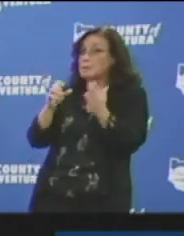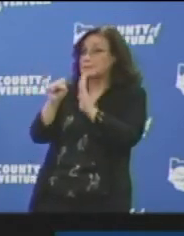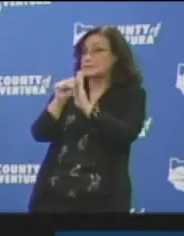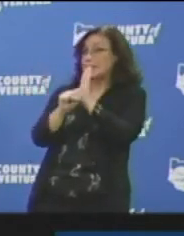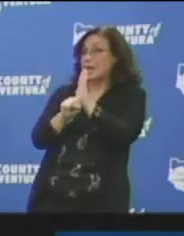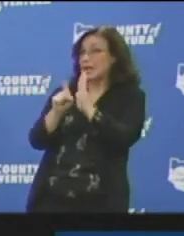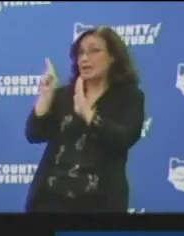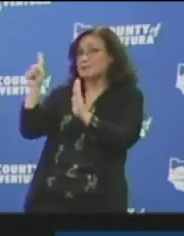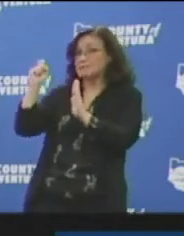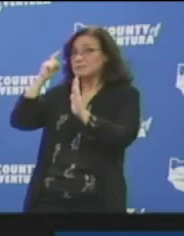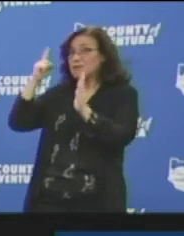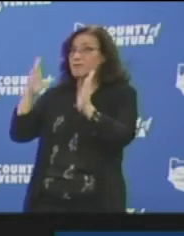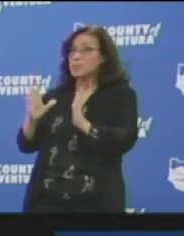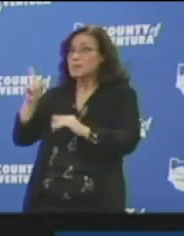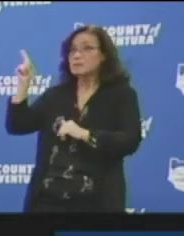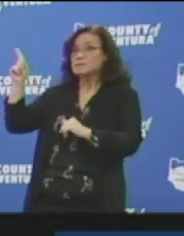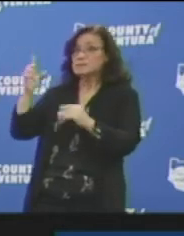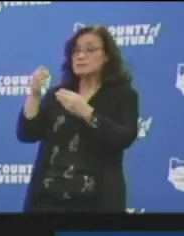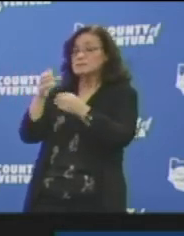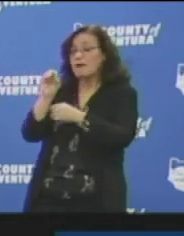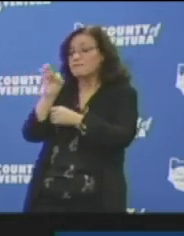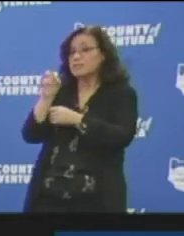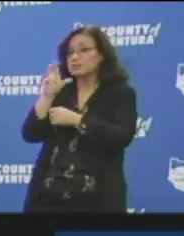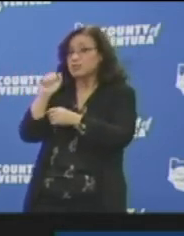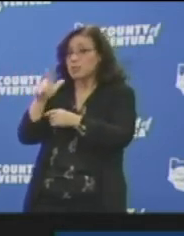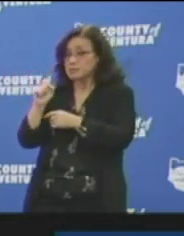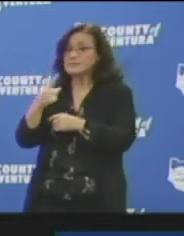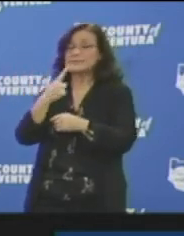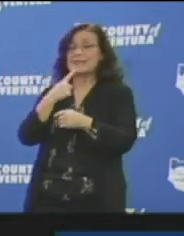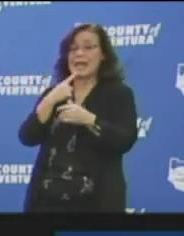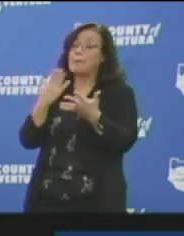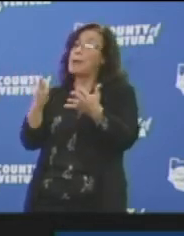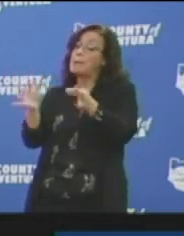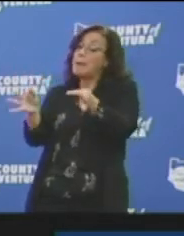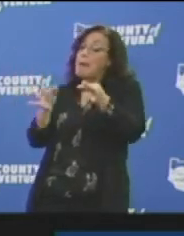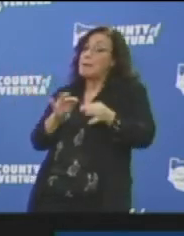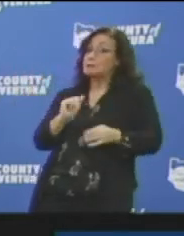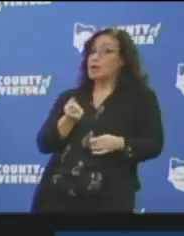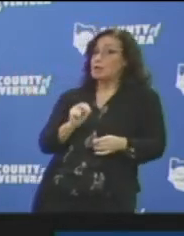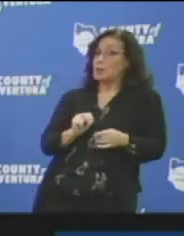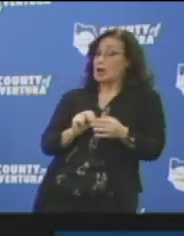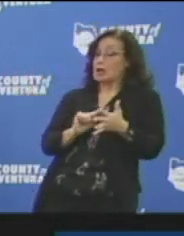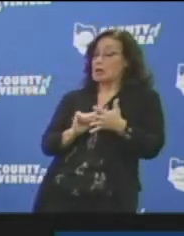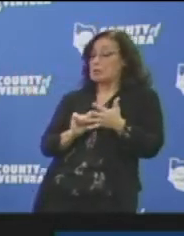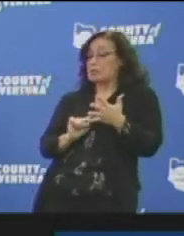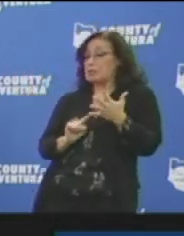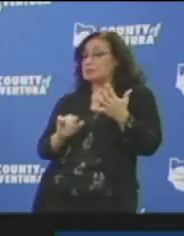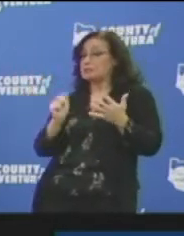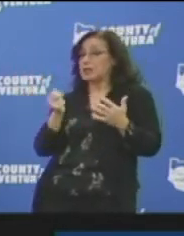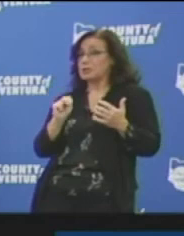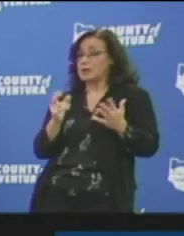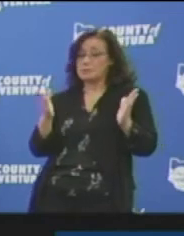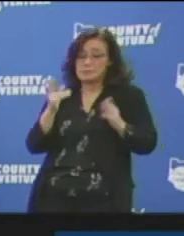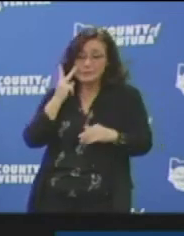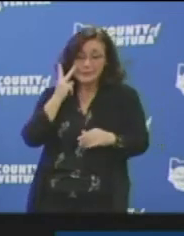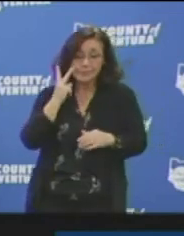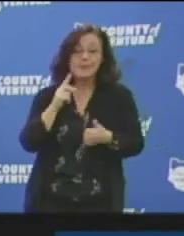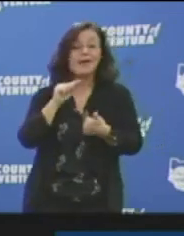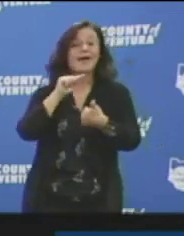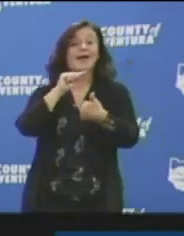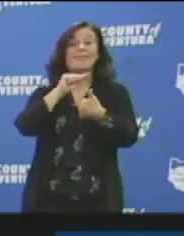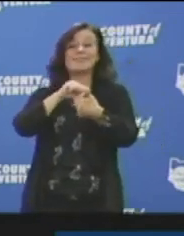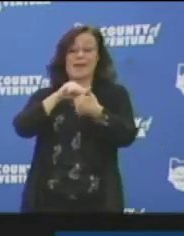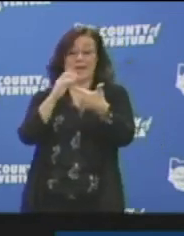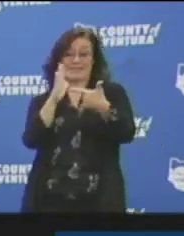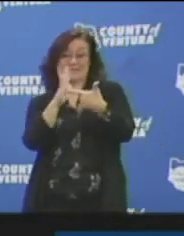Critical infrastructure workers include our farm workers, include our workers at grocery stores. Law enforcement